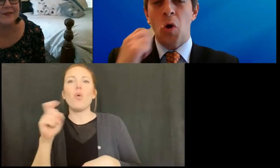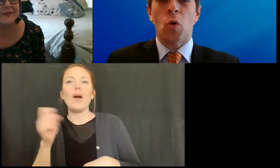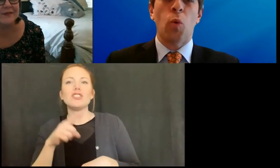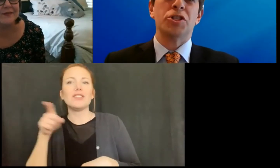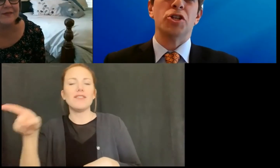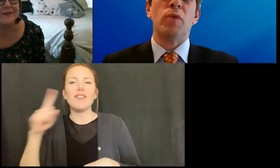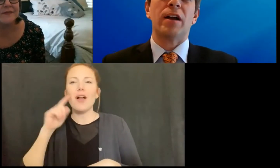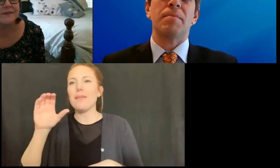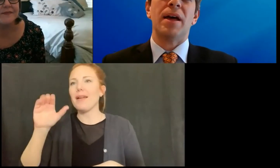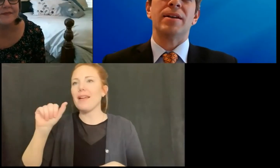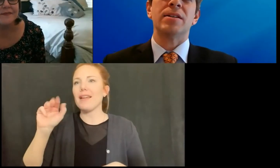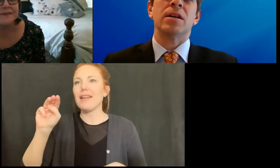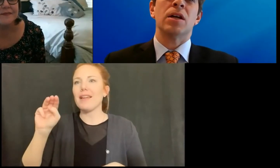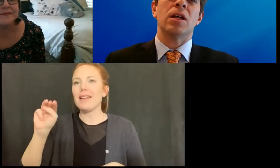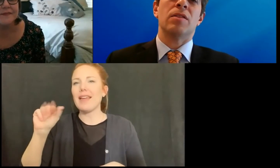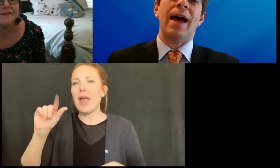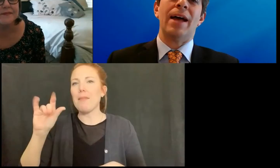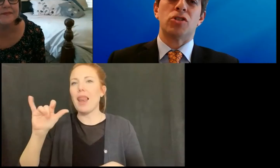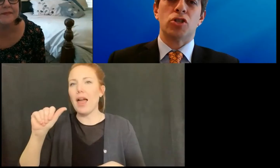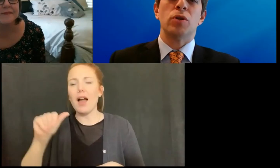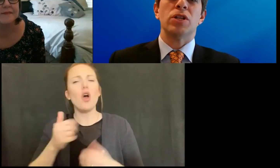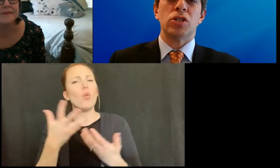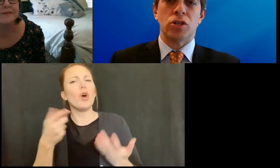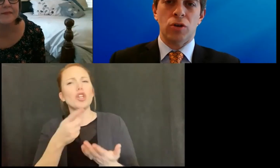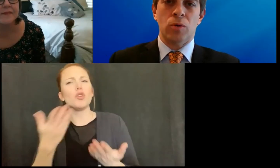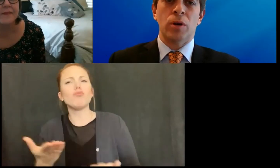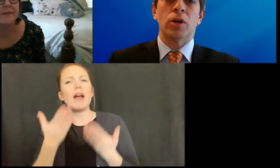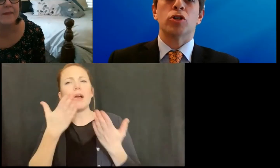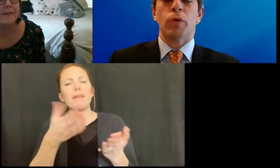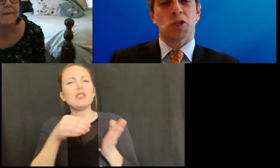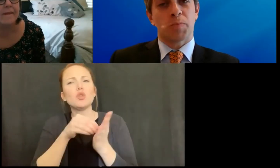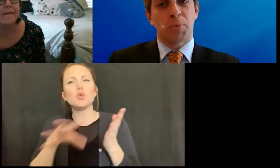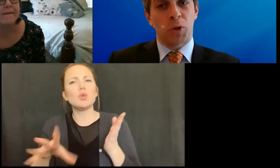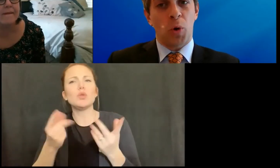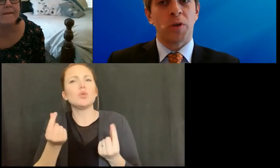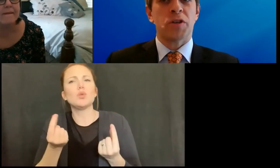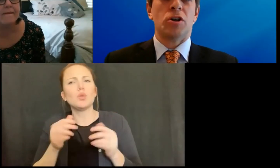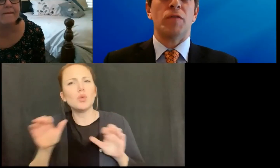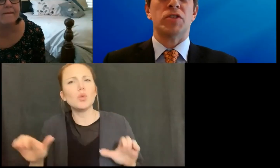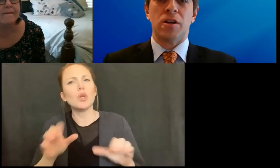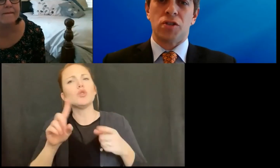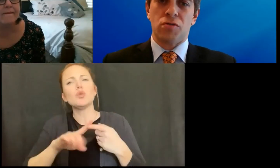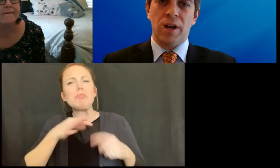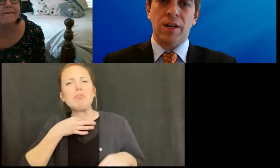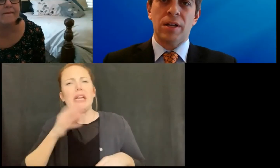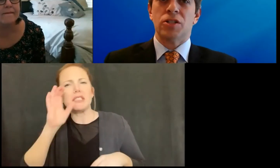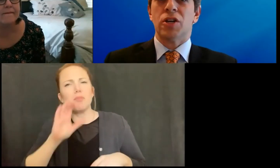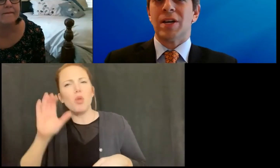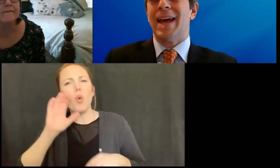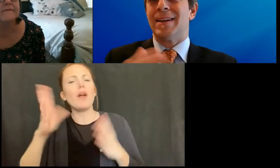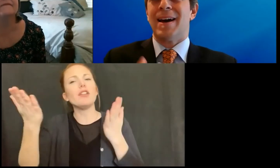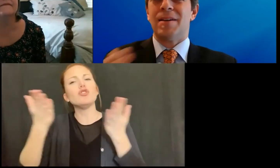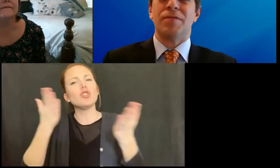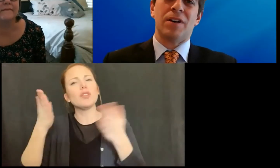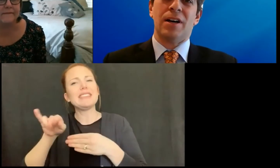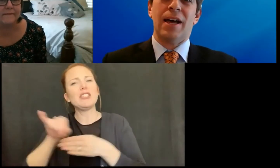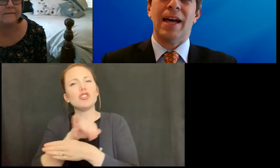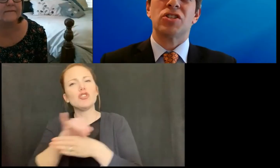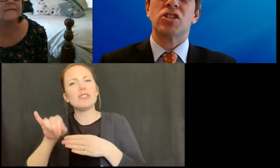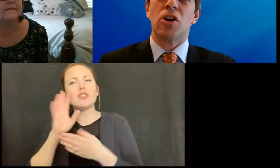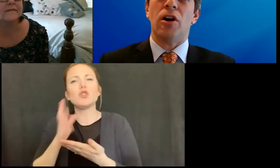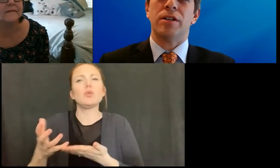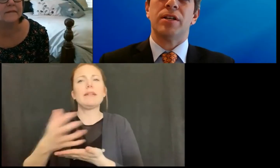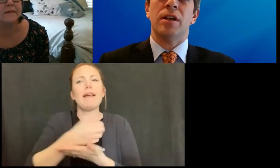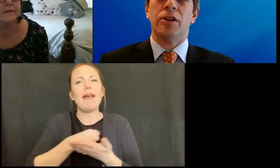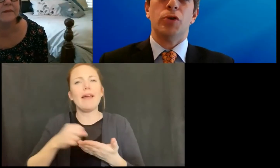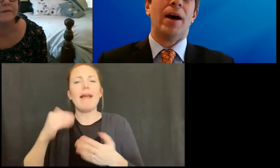Kennewell. What do you recommend that students do to explore the service industry, to gain kind of a